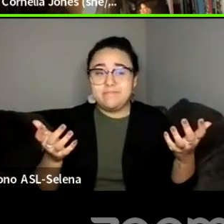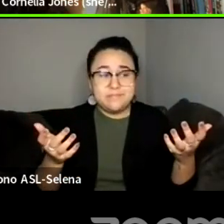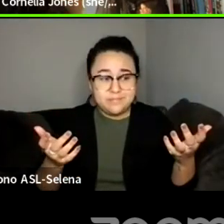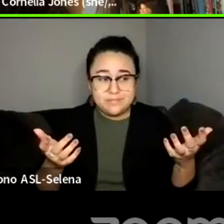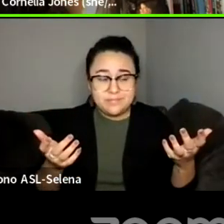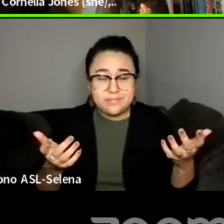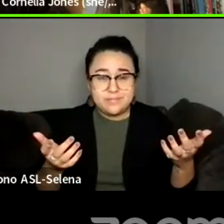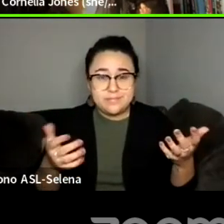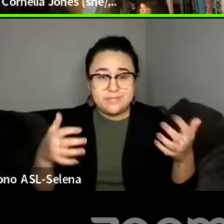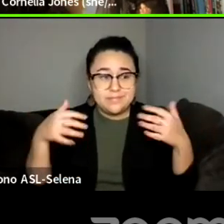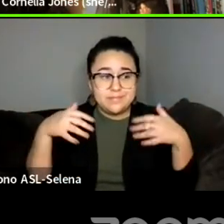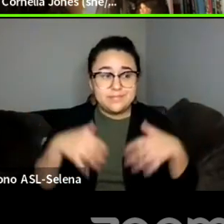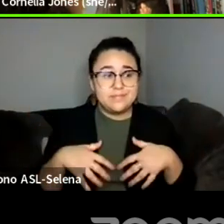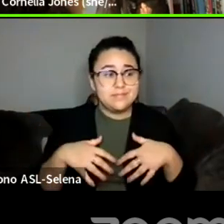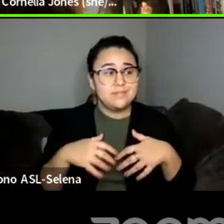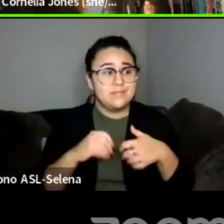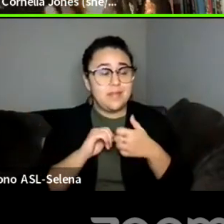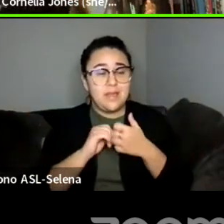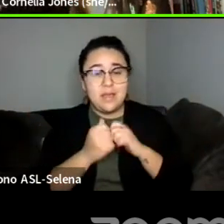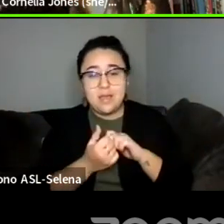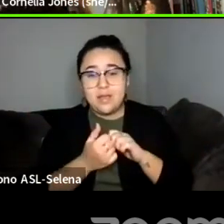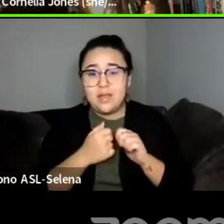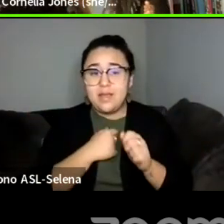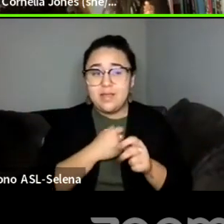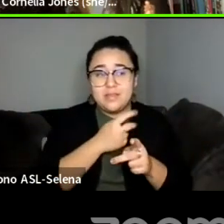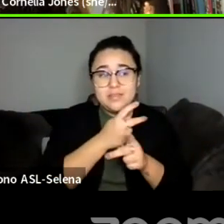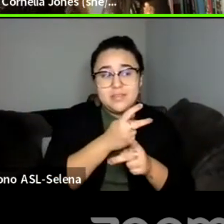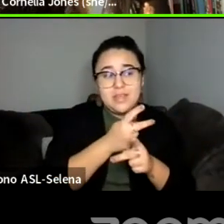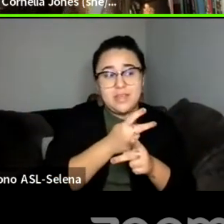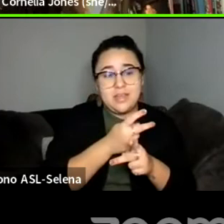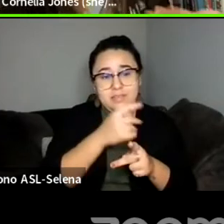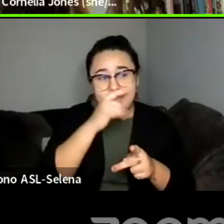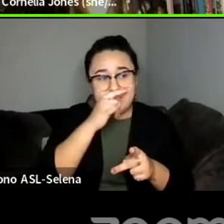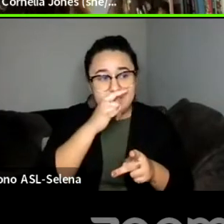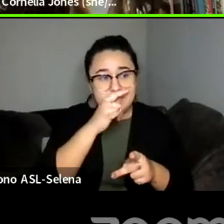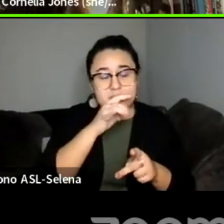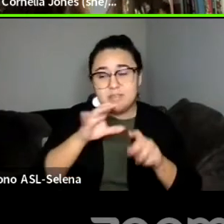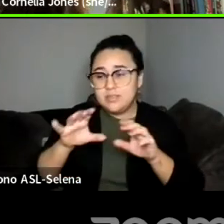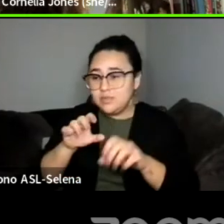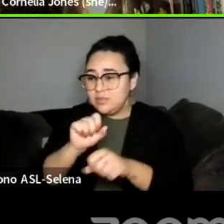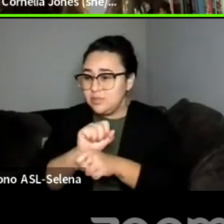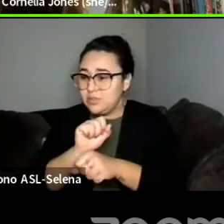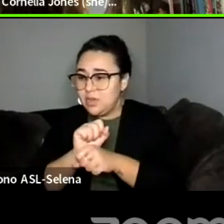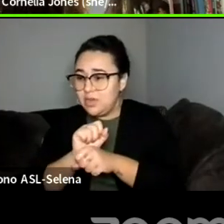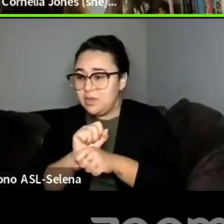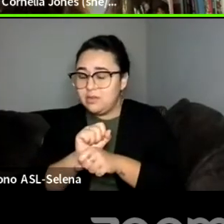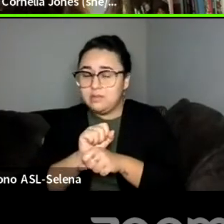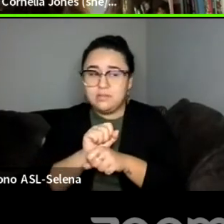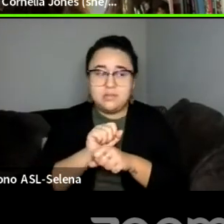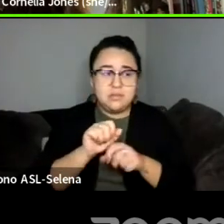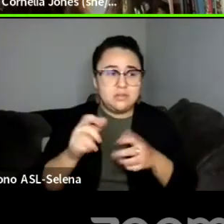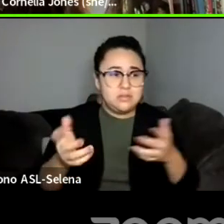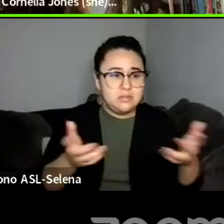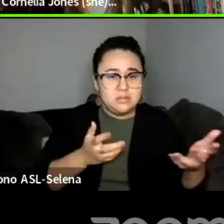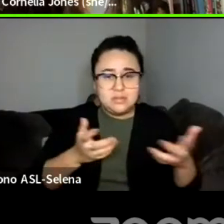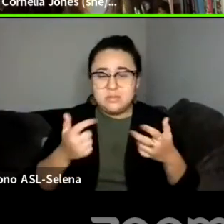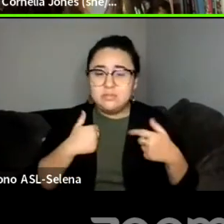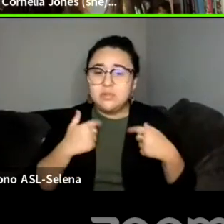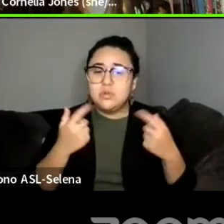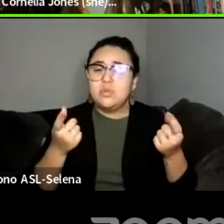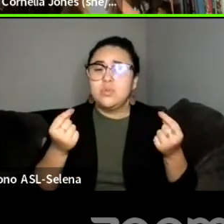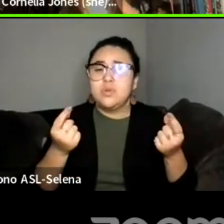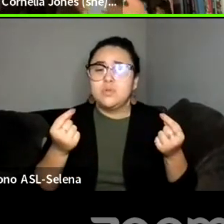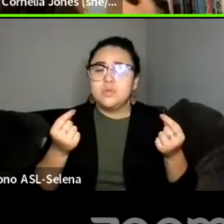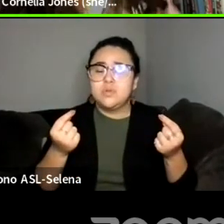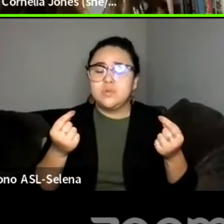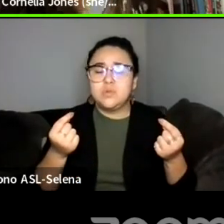I gonna do my job, show up, but then what about my kids? Like, you really want, like,